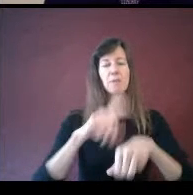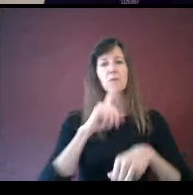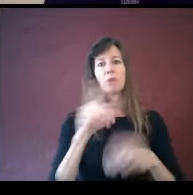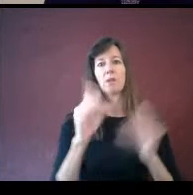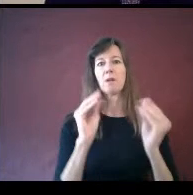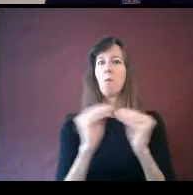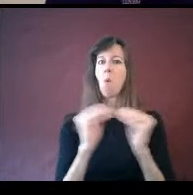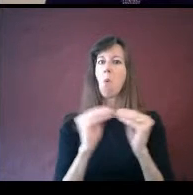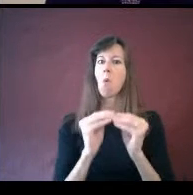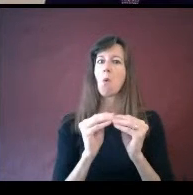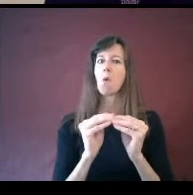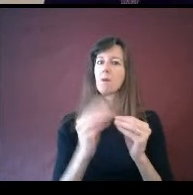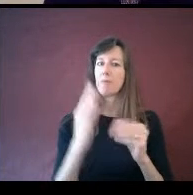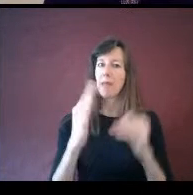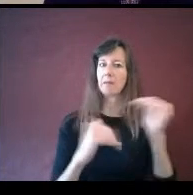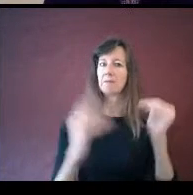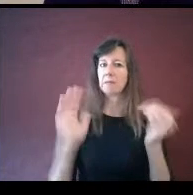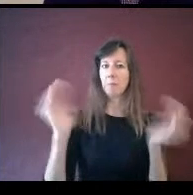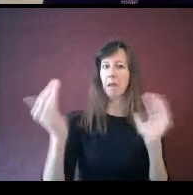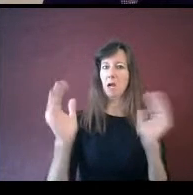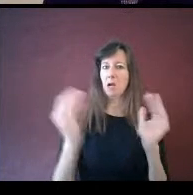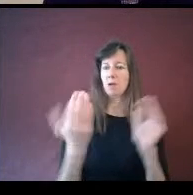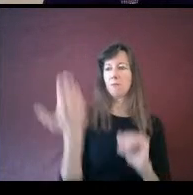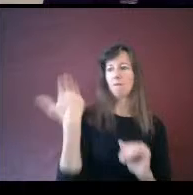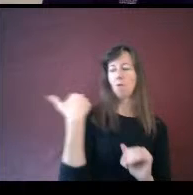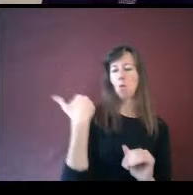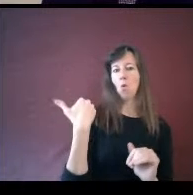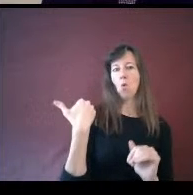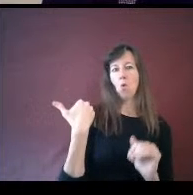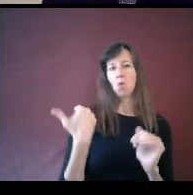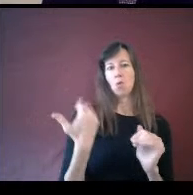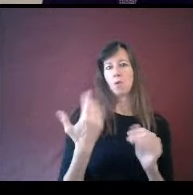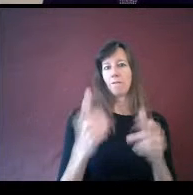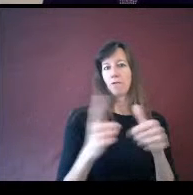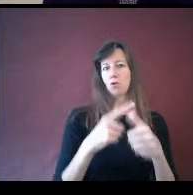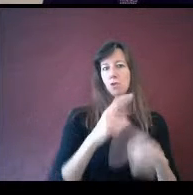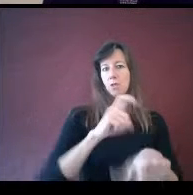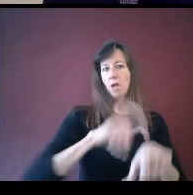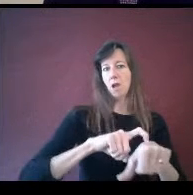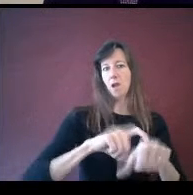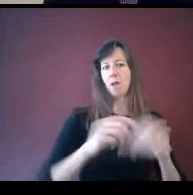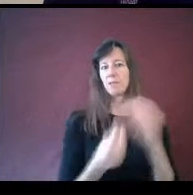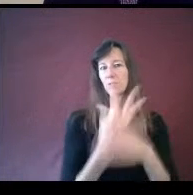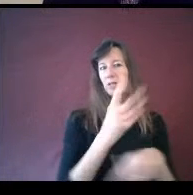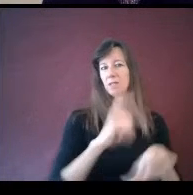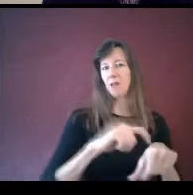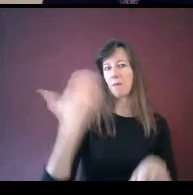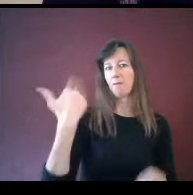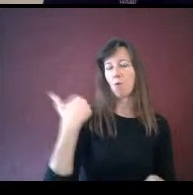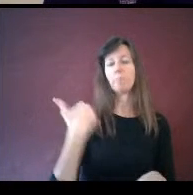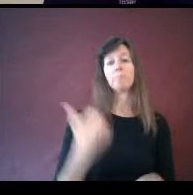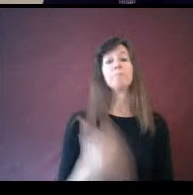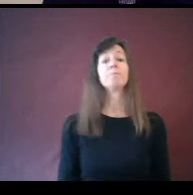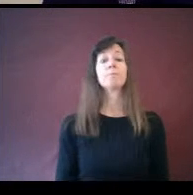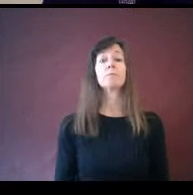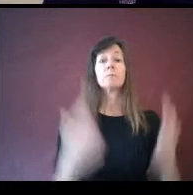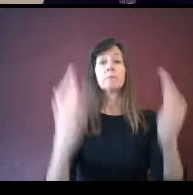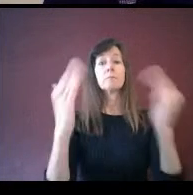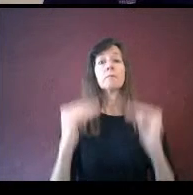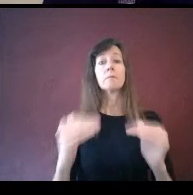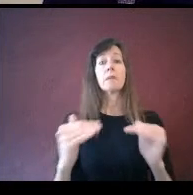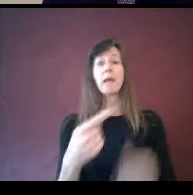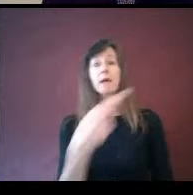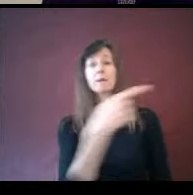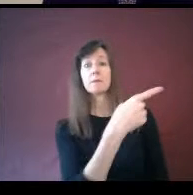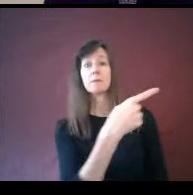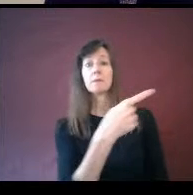notice, than the first period back in the spring. Looking at hospital capacity, this is one good news story here relatively